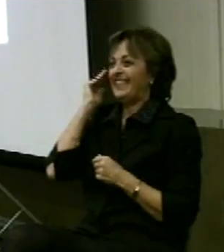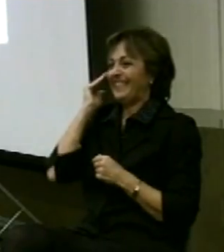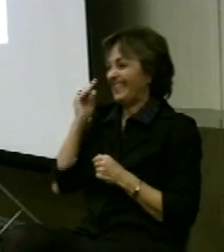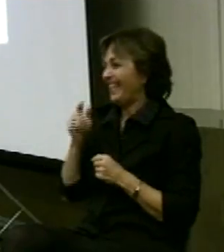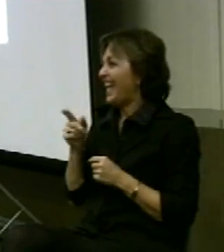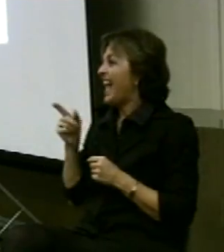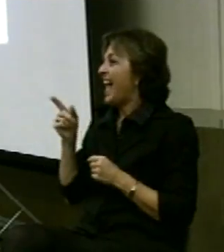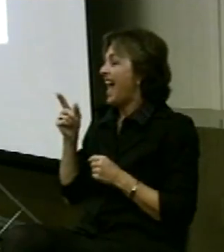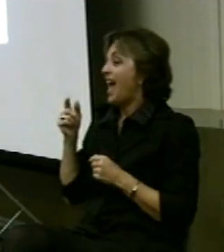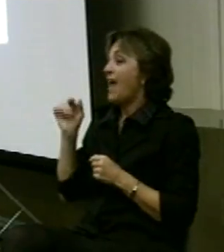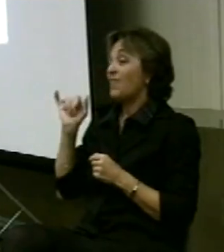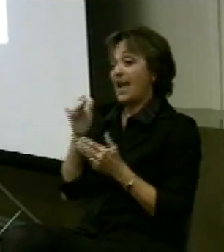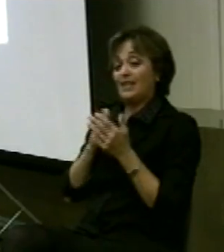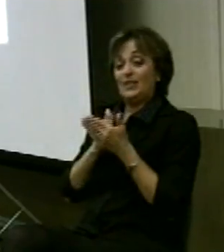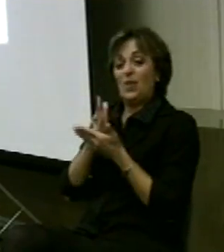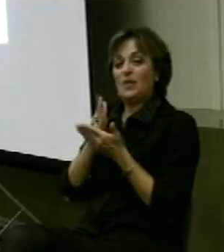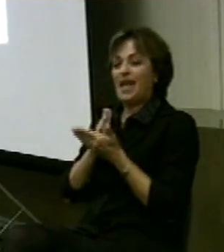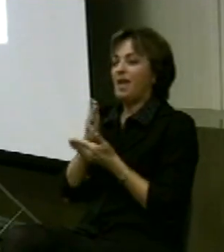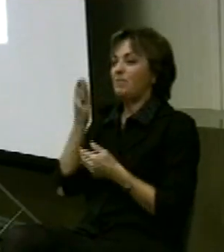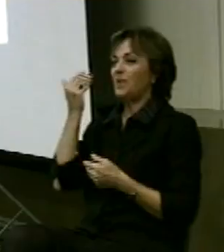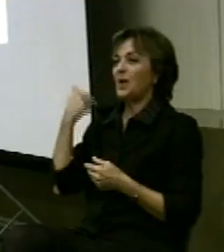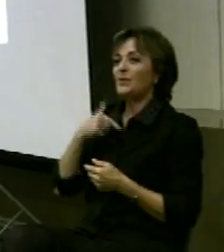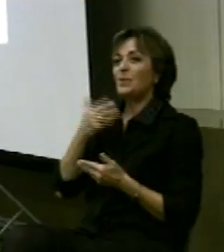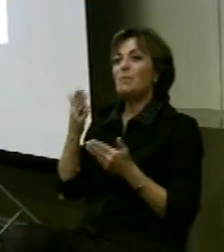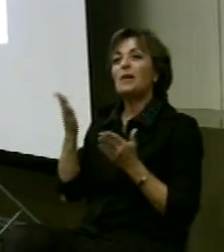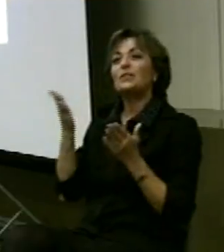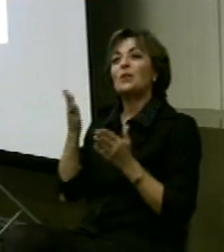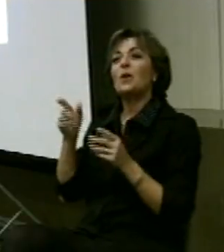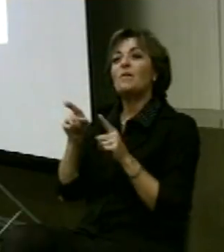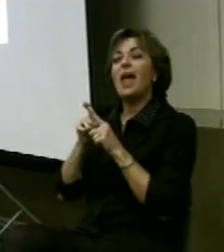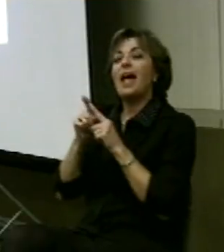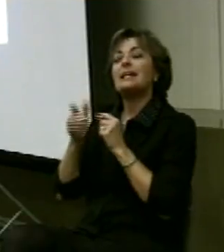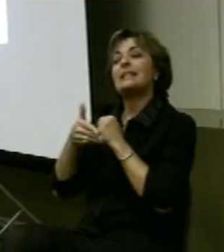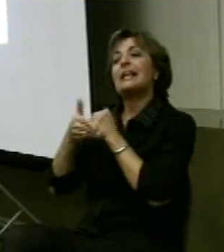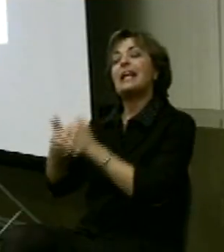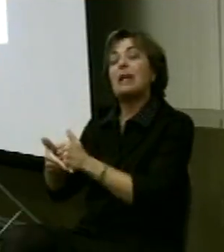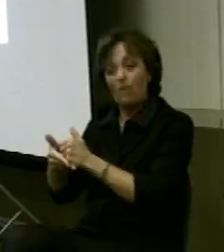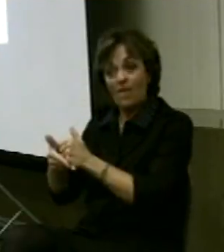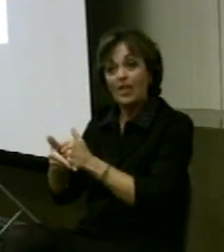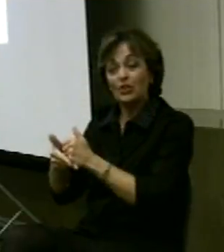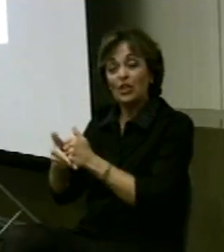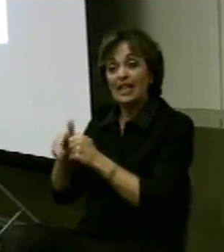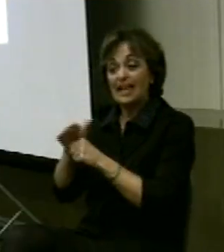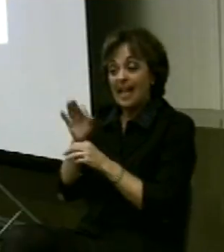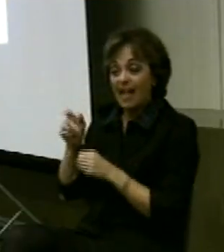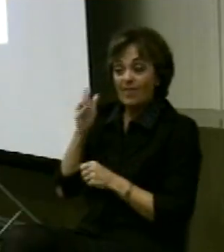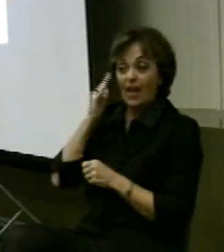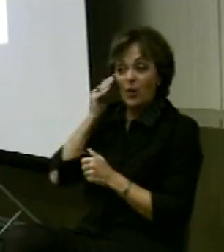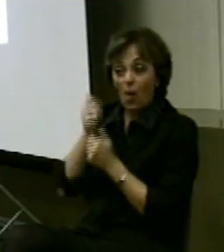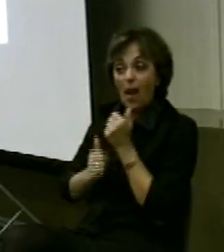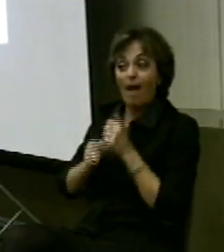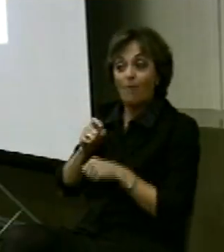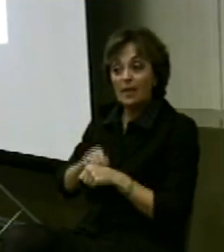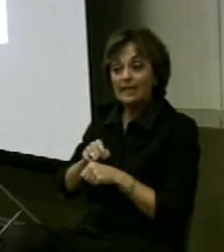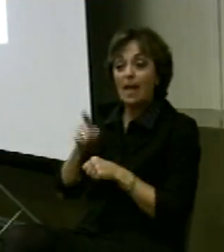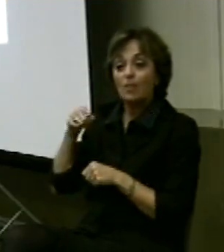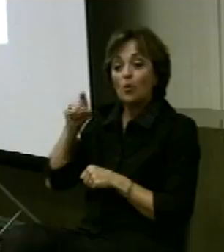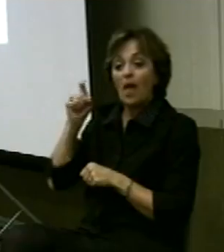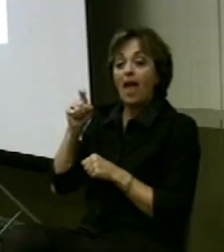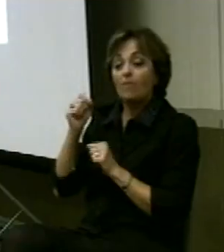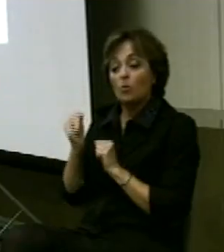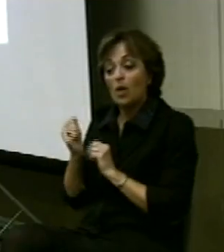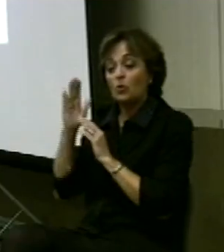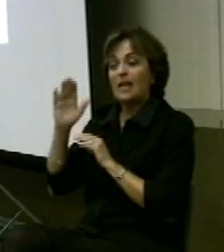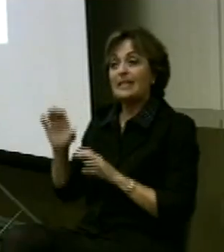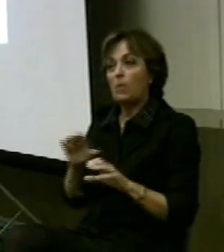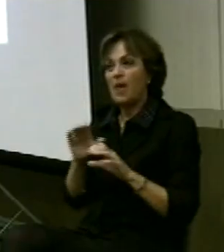Well, that's okay, because that very well might serve as an intervention altogether. If they know every time you have to address their